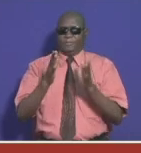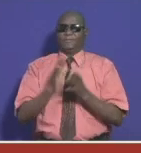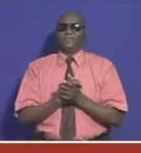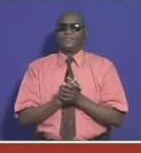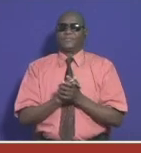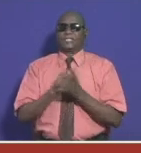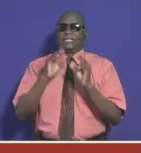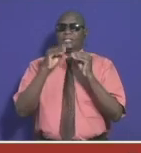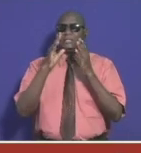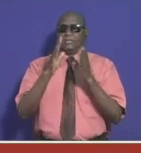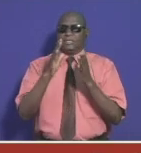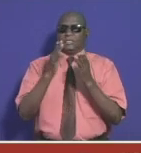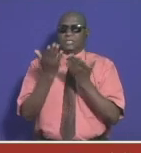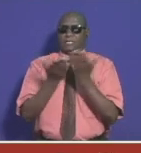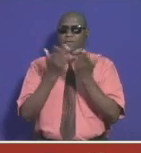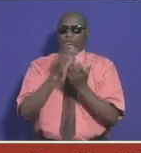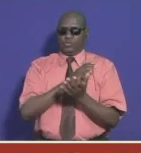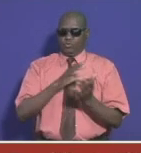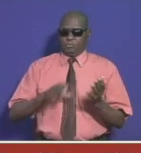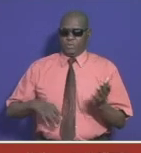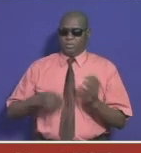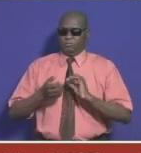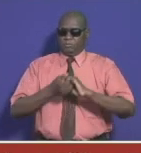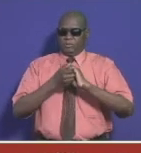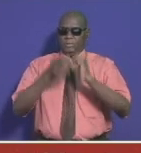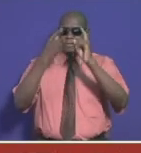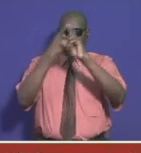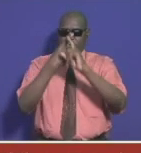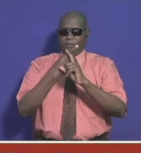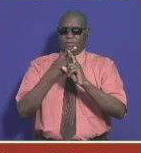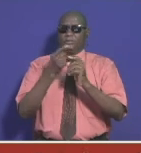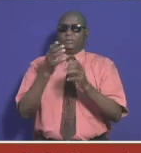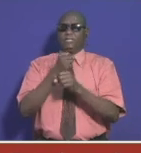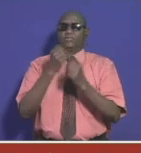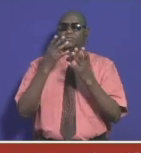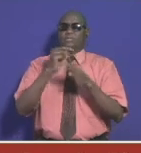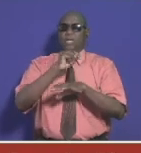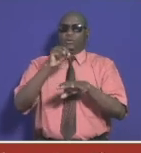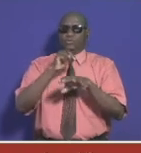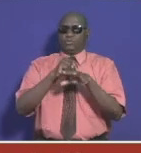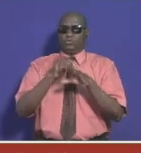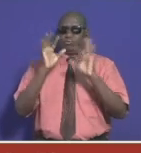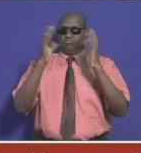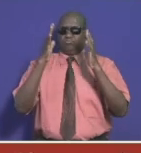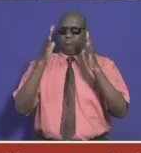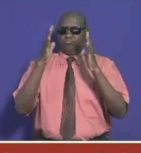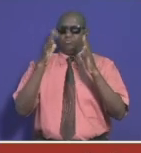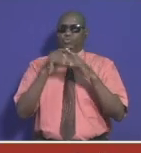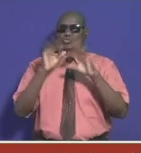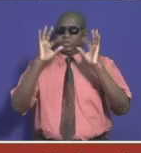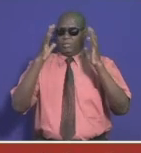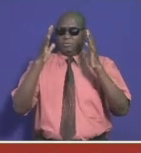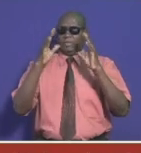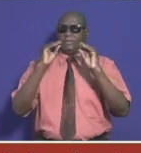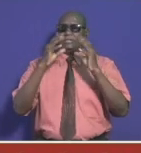The Teachers Service Commission, in partnership with various stakeholders, hosted national celebrations to mark International Teachers'